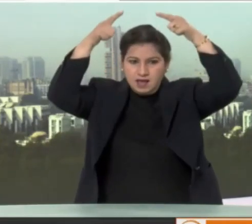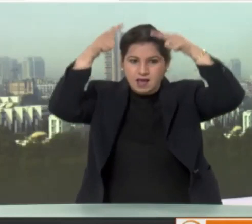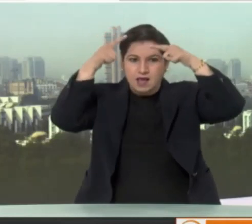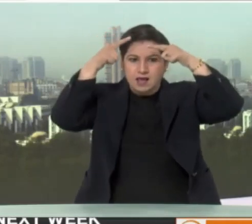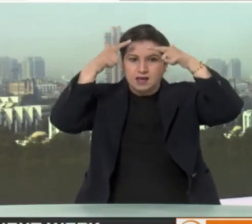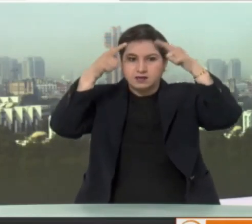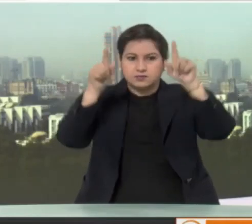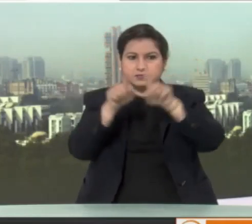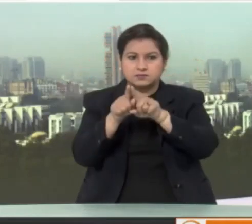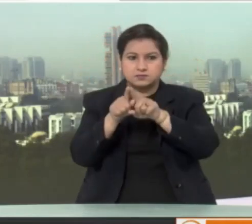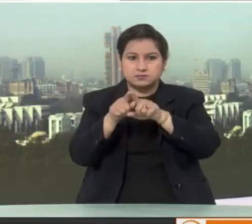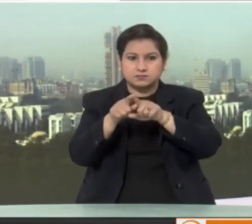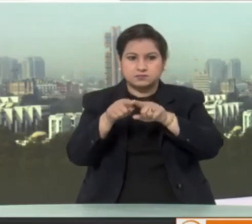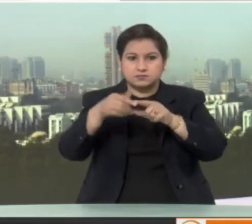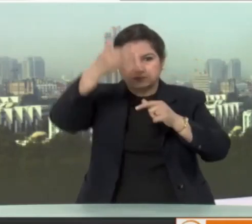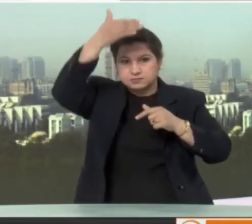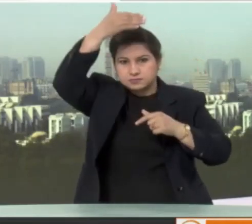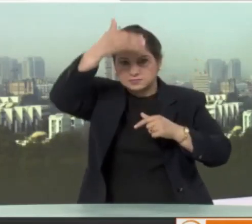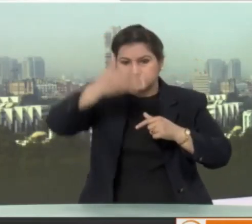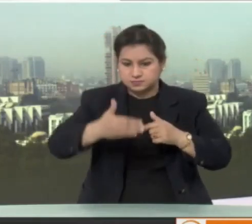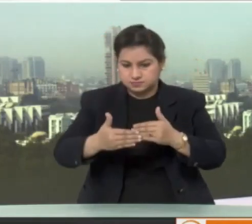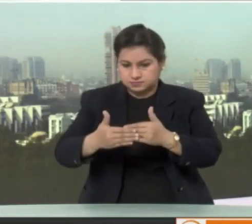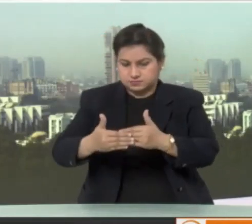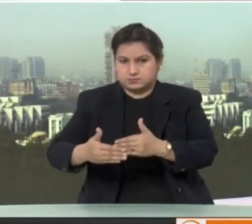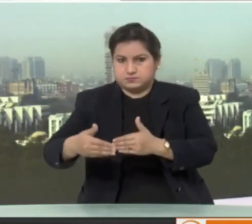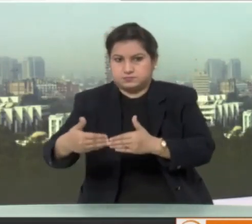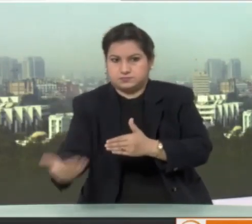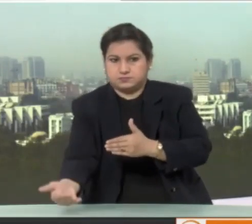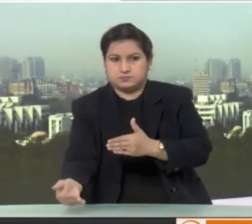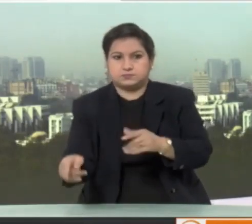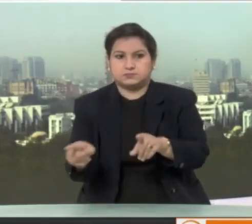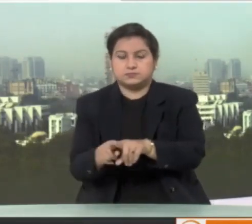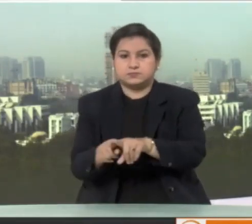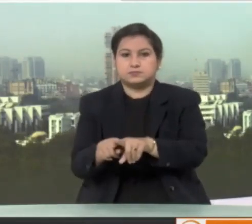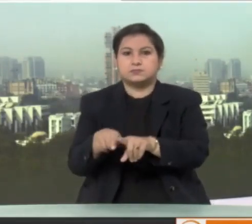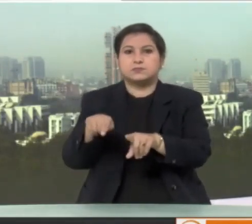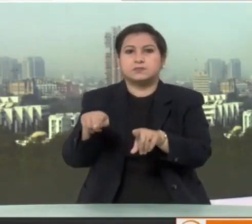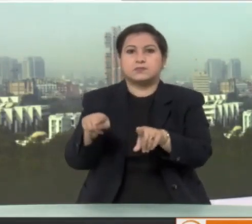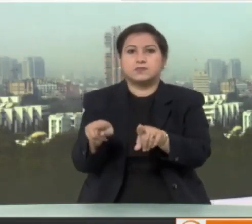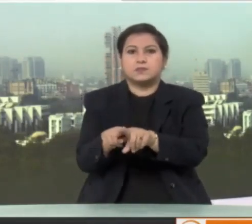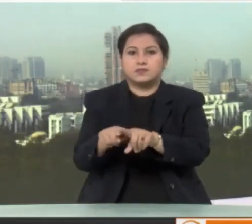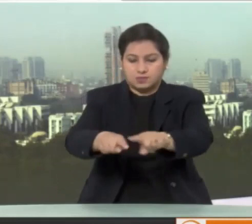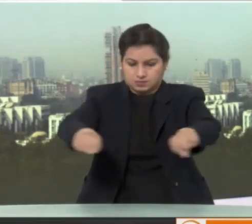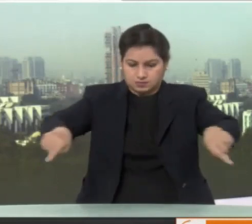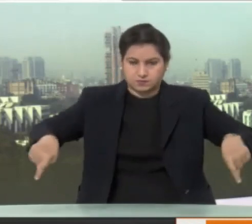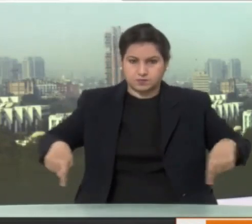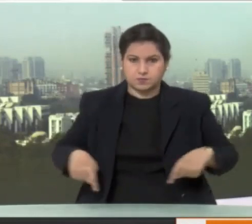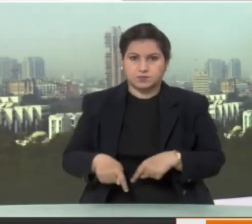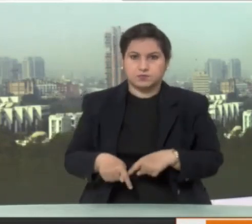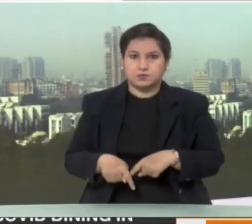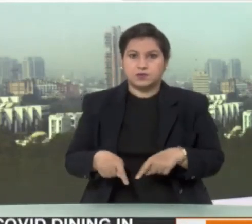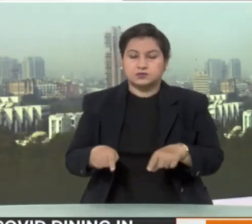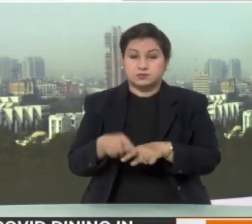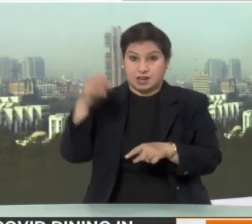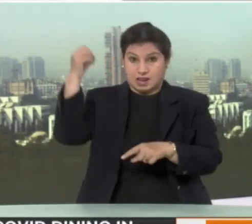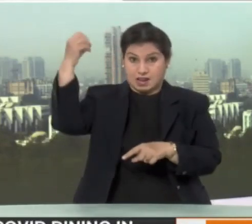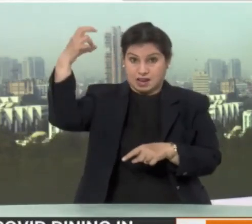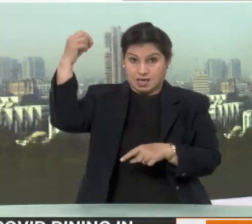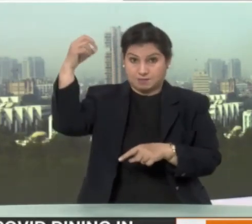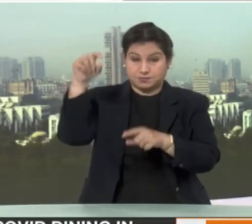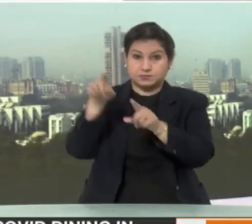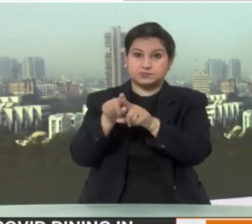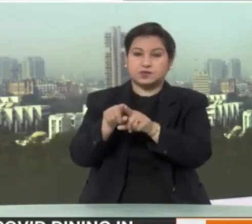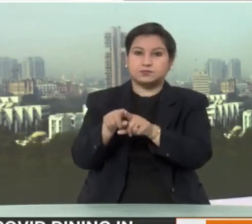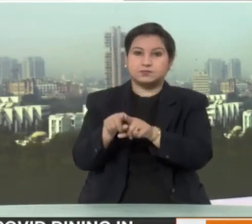eat. The cylindrical device hangs from a cable on the ceiling, much like a lampshade, and has